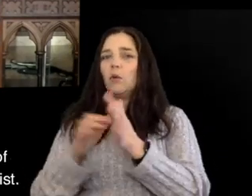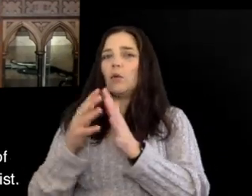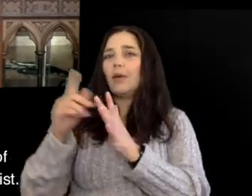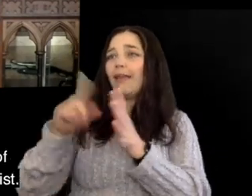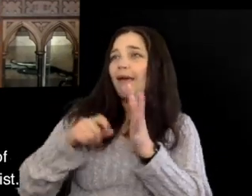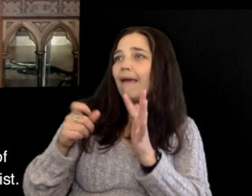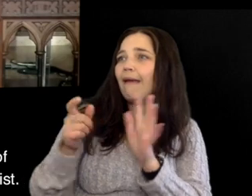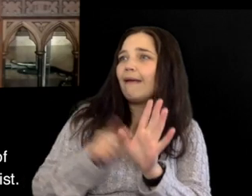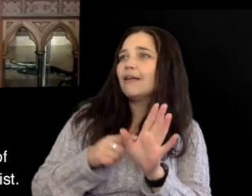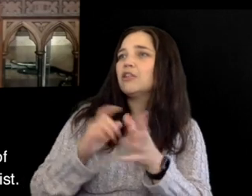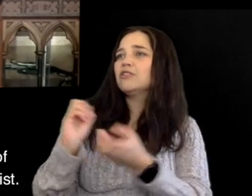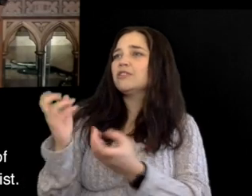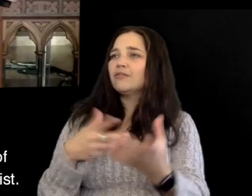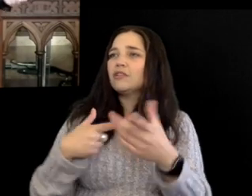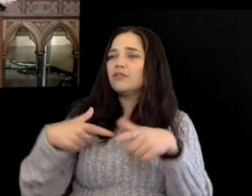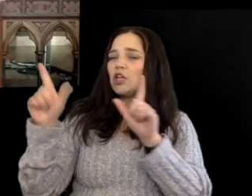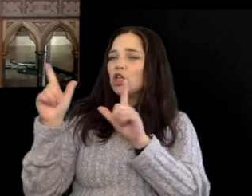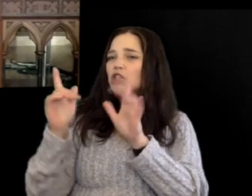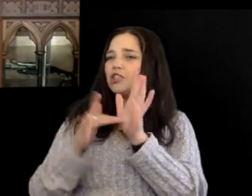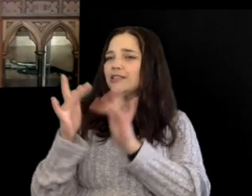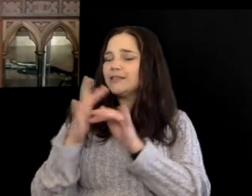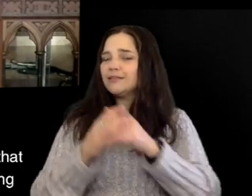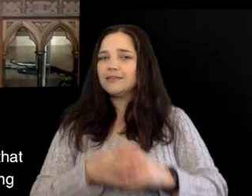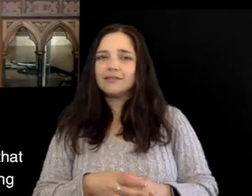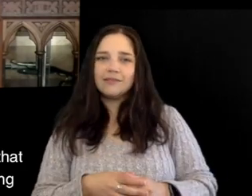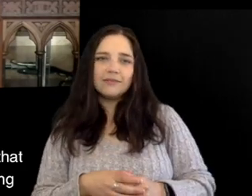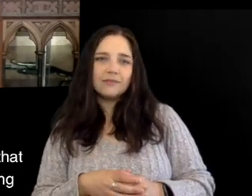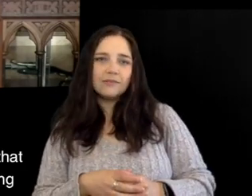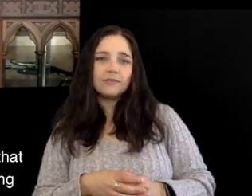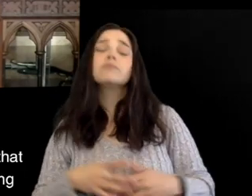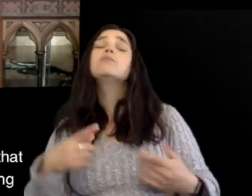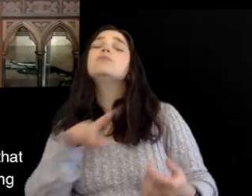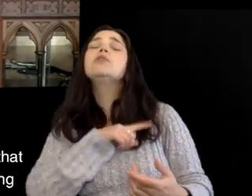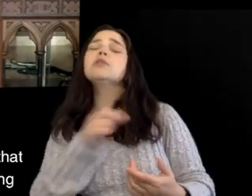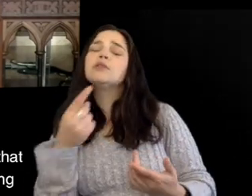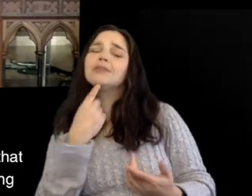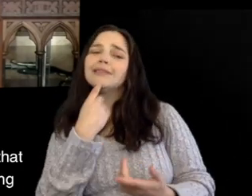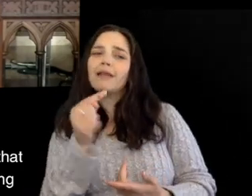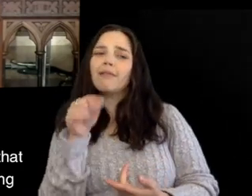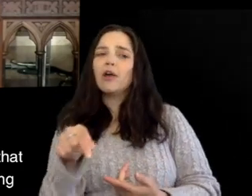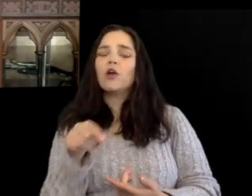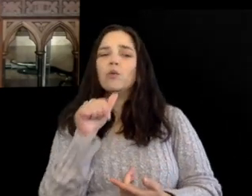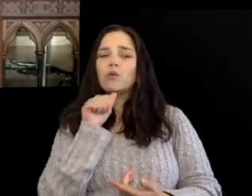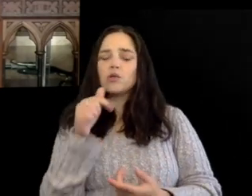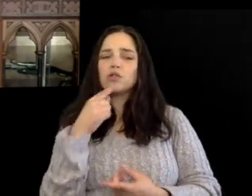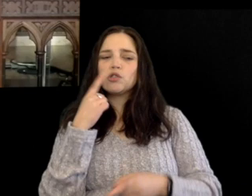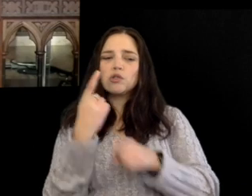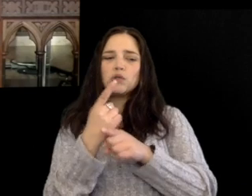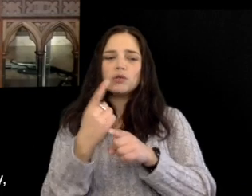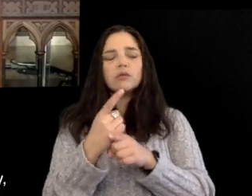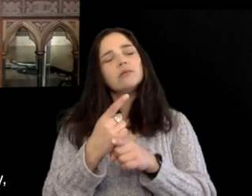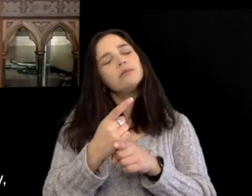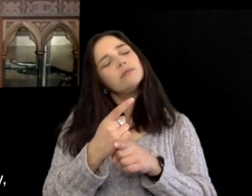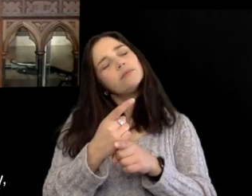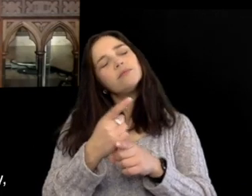Christ. Willie, a servant of the Lord Jesus Christ. Because in saying that, we're not just